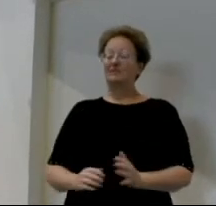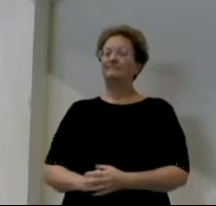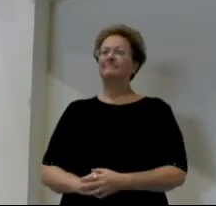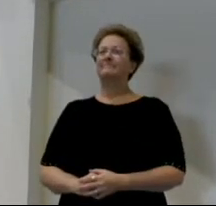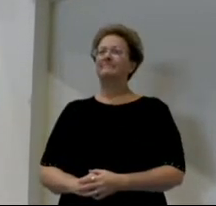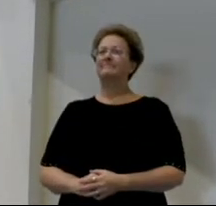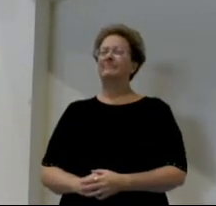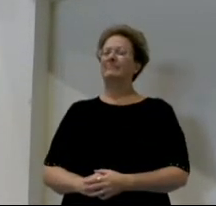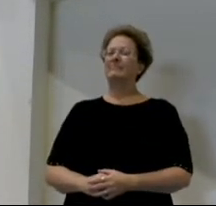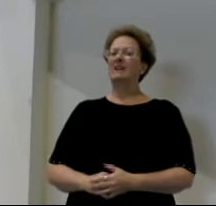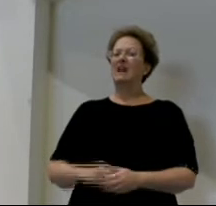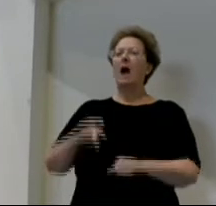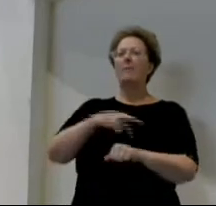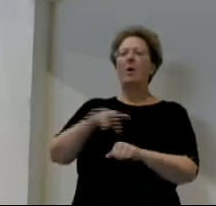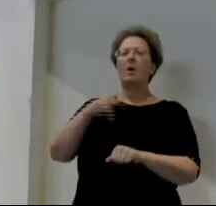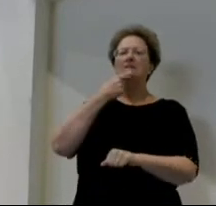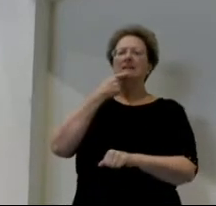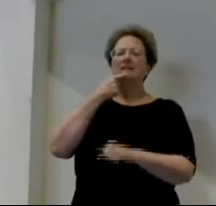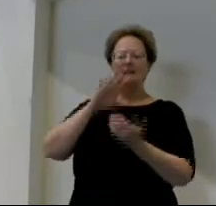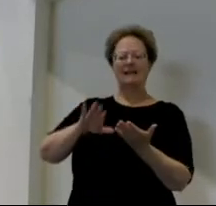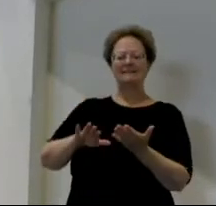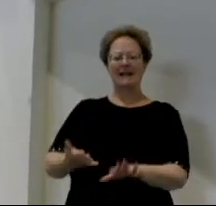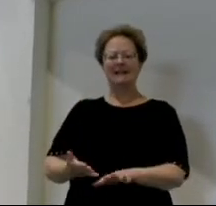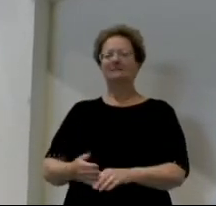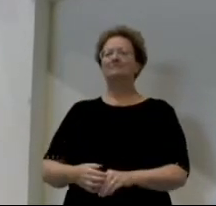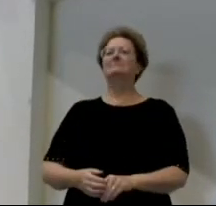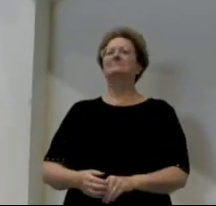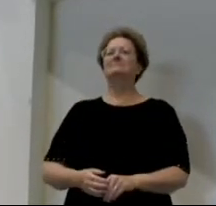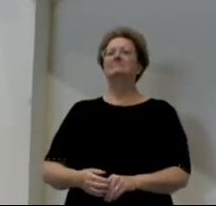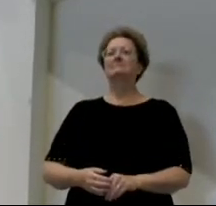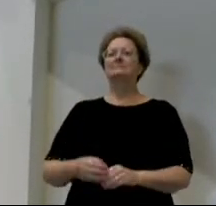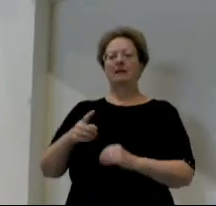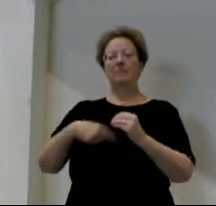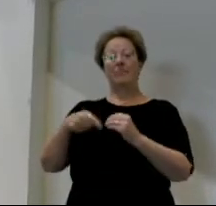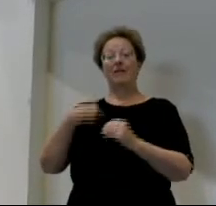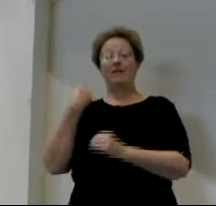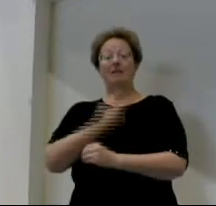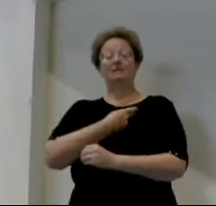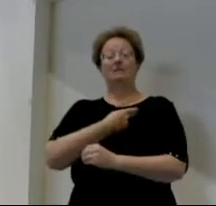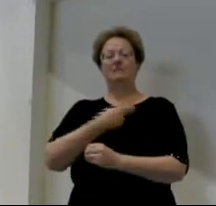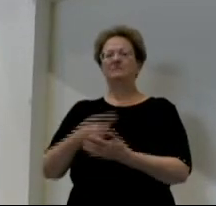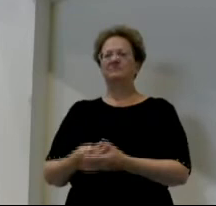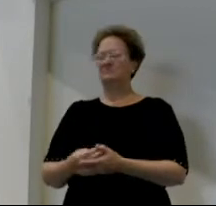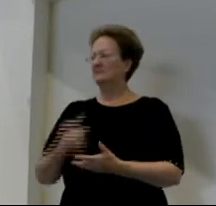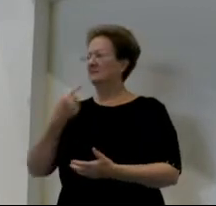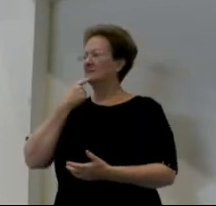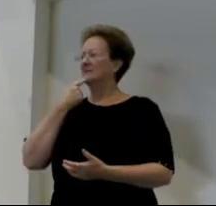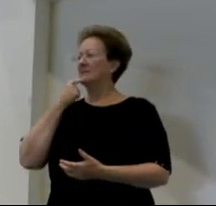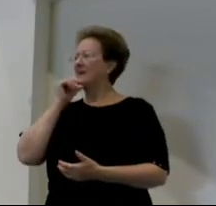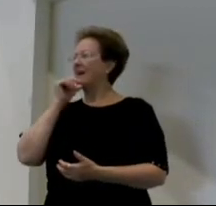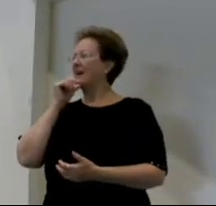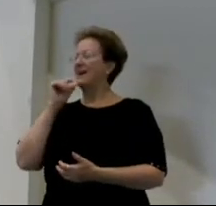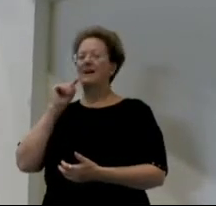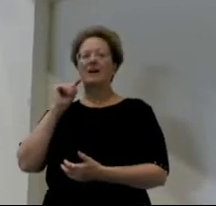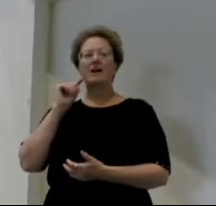literally uses the words died and dead. And that's not the half of it. He says we died not just once and not